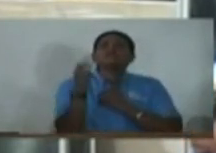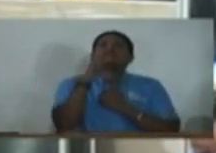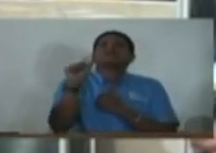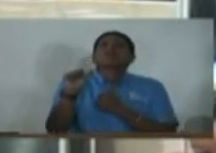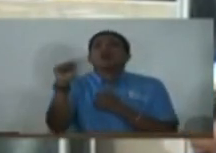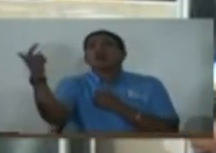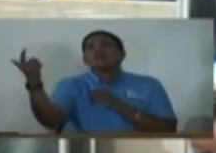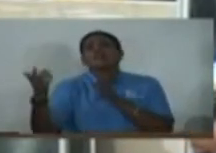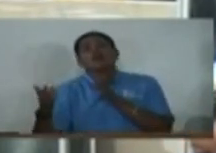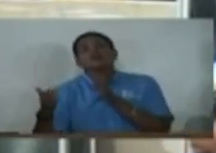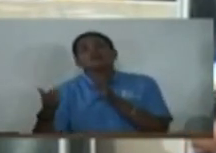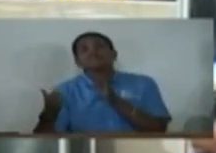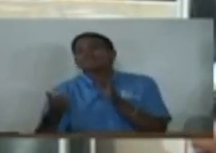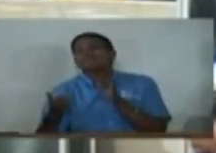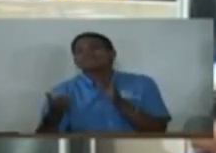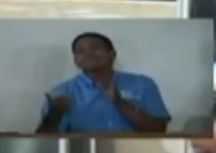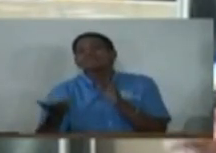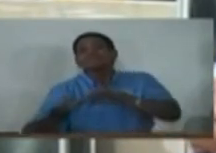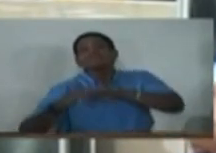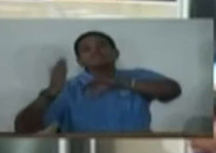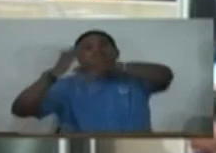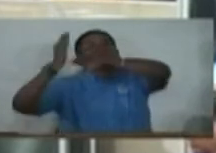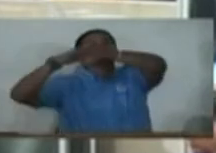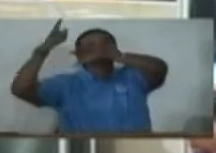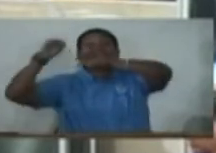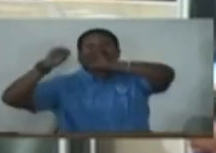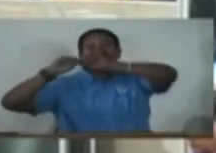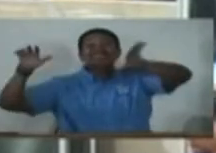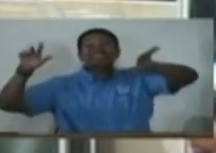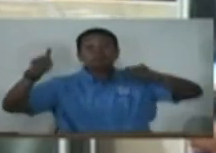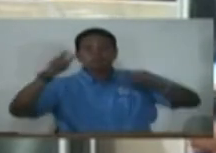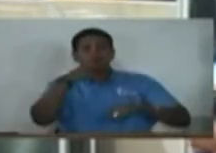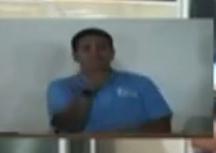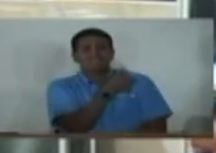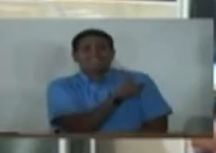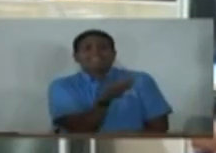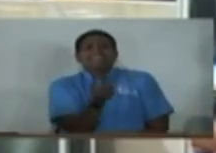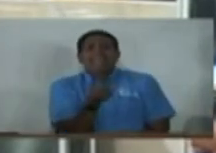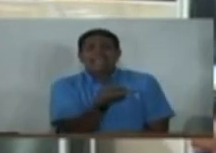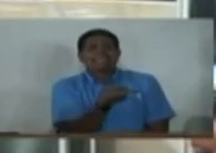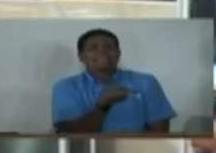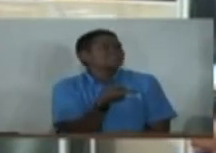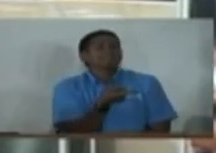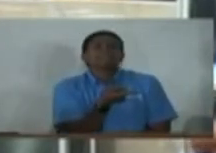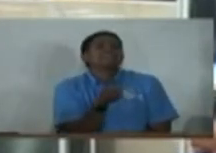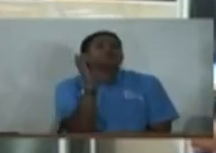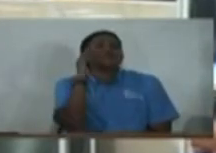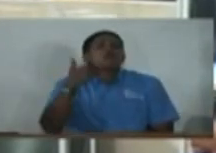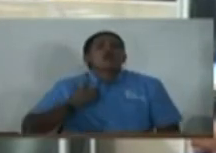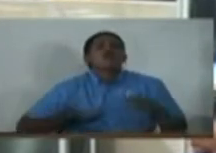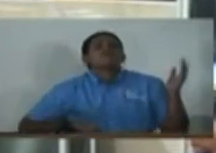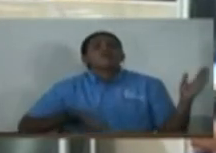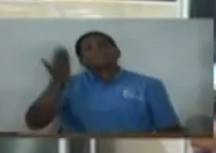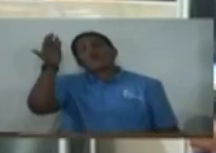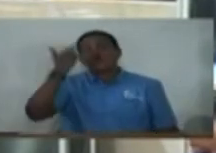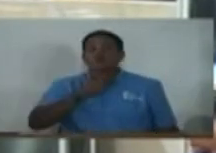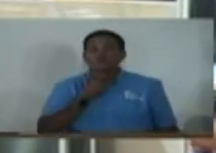another wave that even vaccinated persons would have an elevated risk.